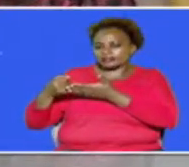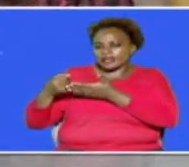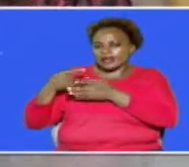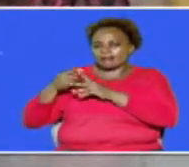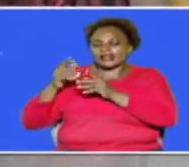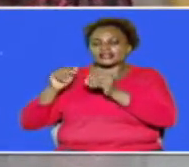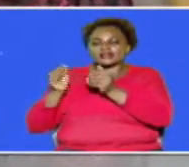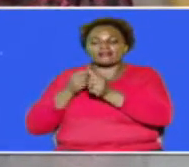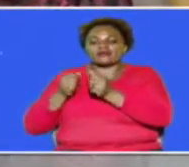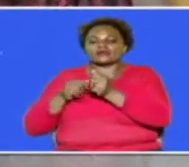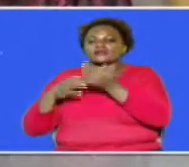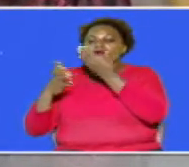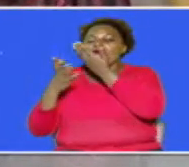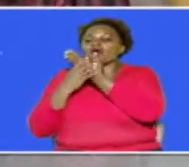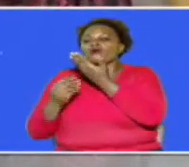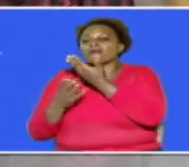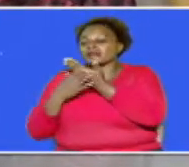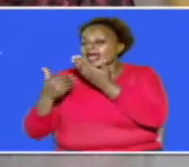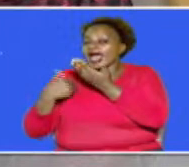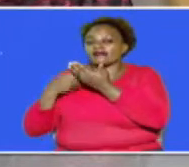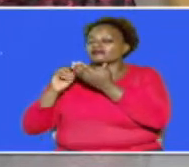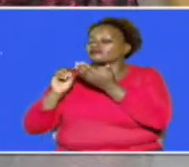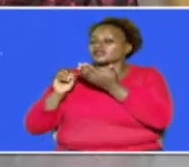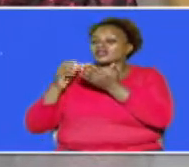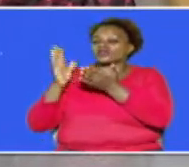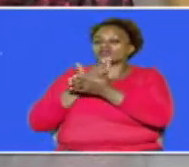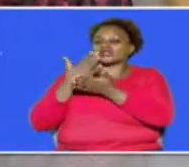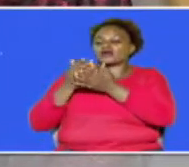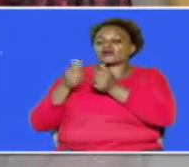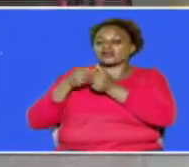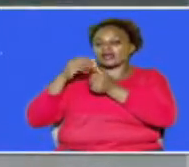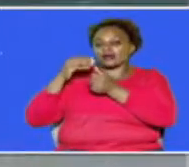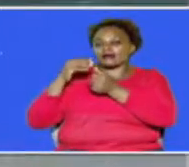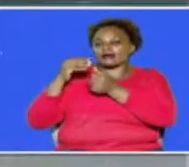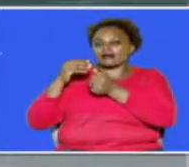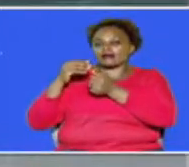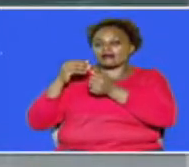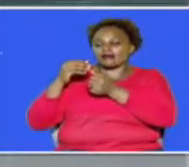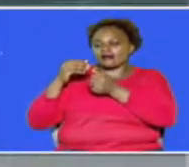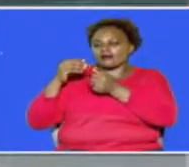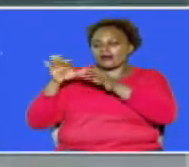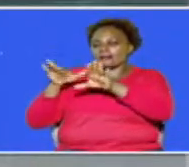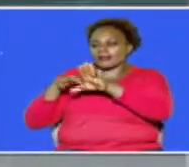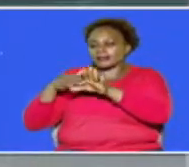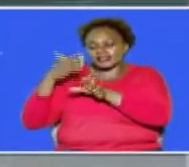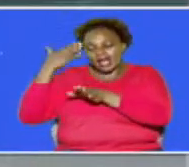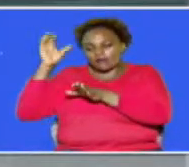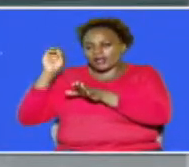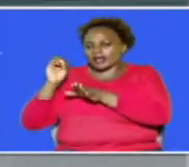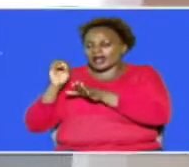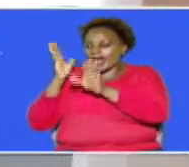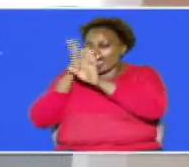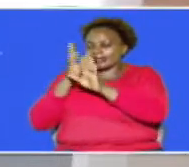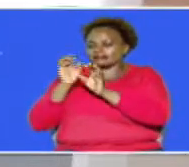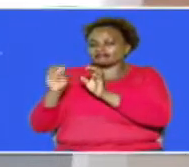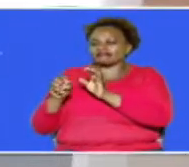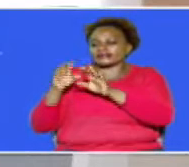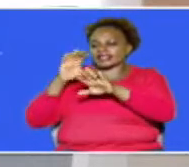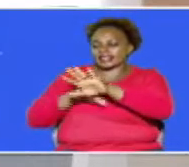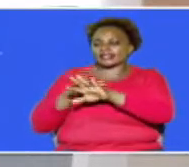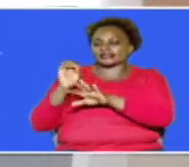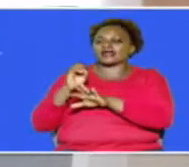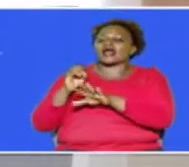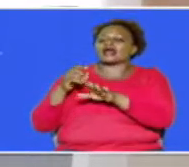we were not given a copy mm-hmm. so that we could share it with our Did members. Did you demand for your copy? Yes. But we you were demanded never given at that copy. Time, we were told,